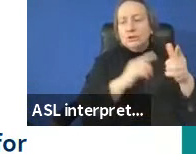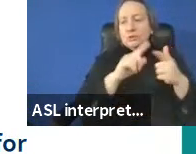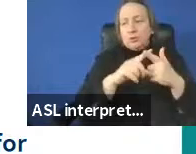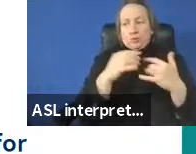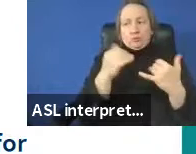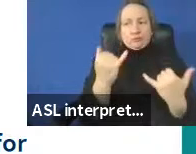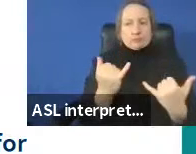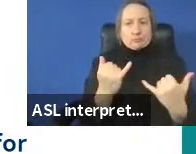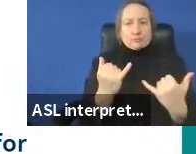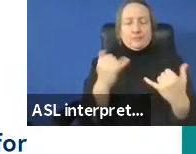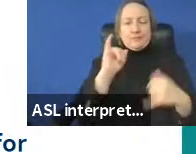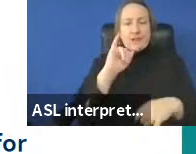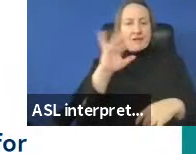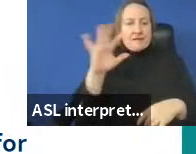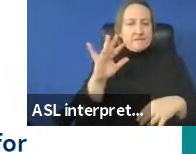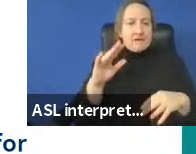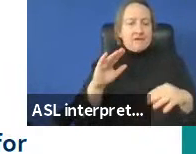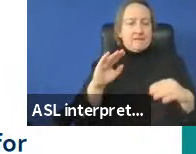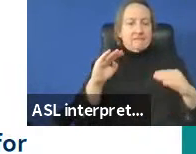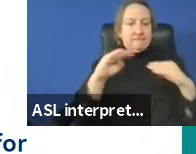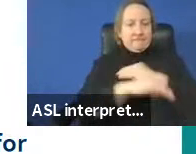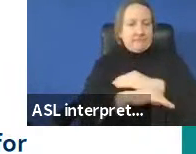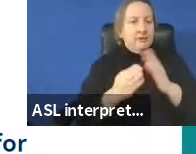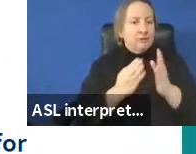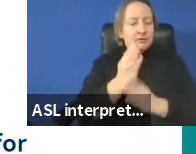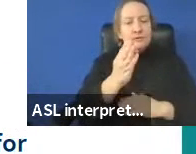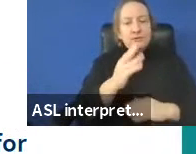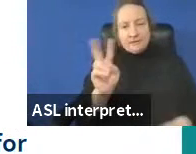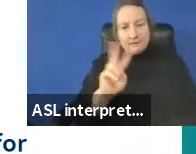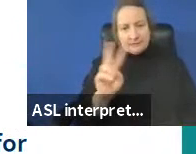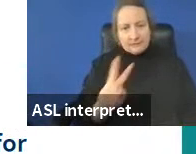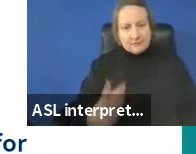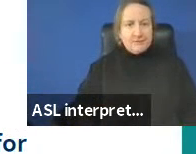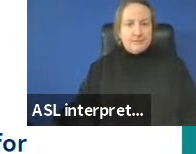existing I-5 corridor through Vancouver.